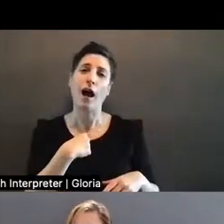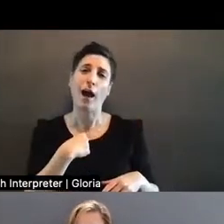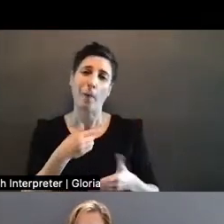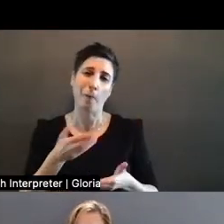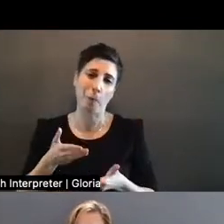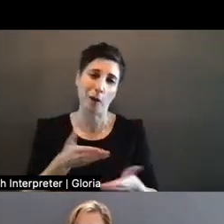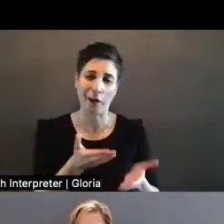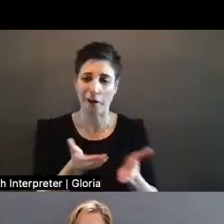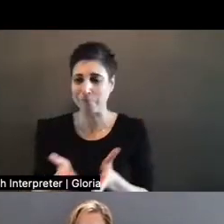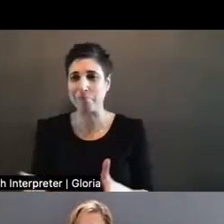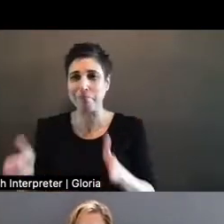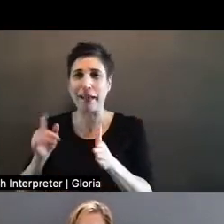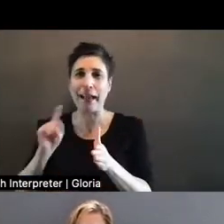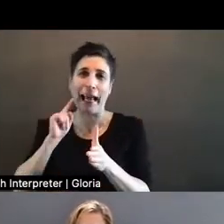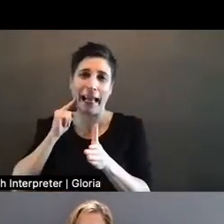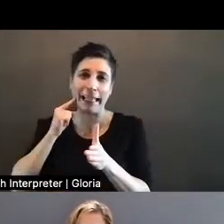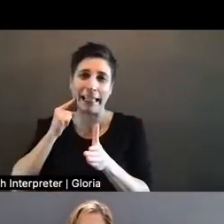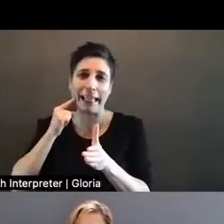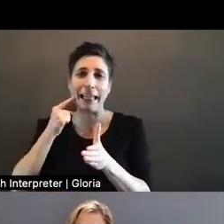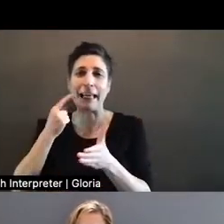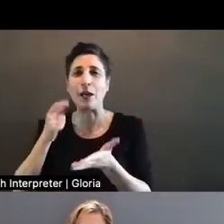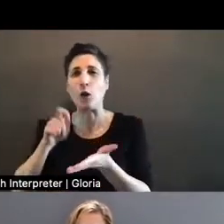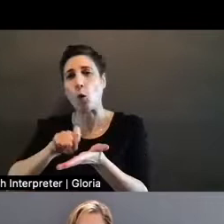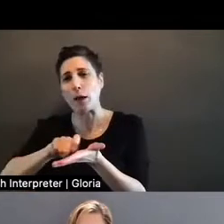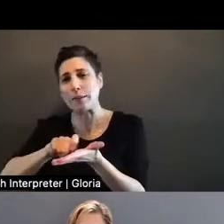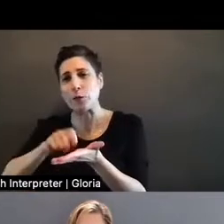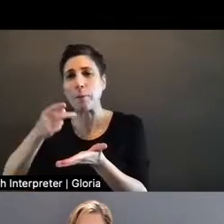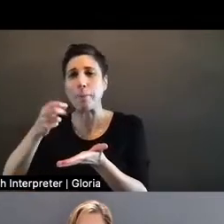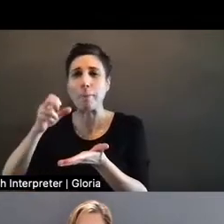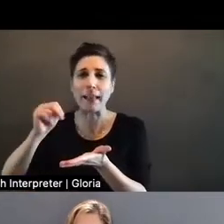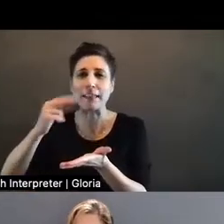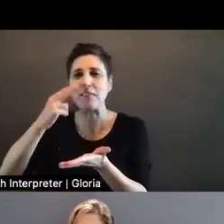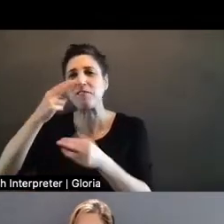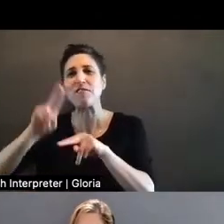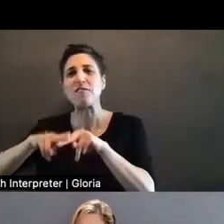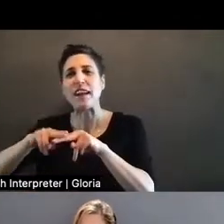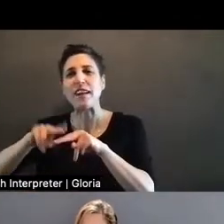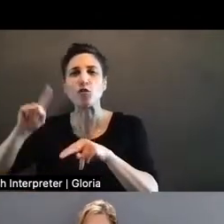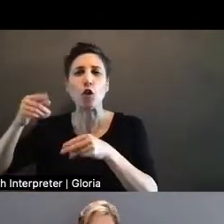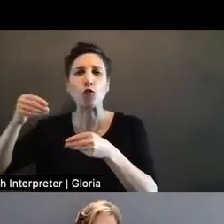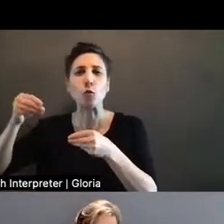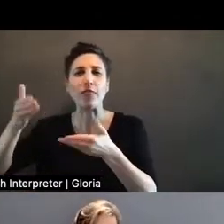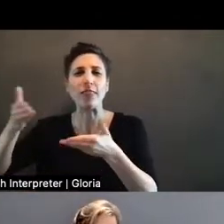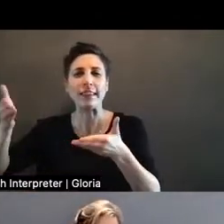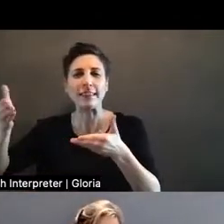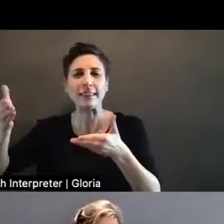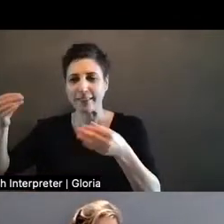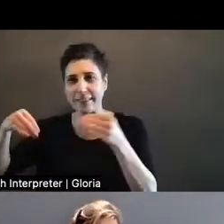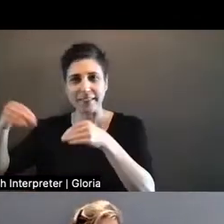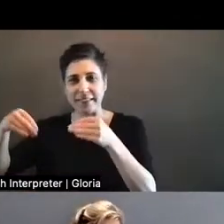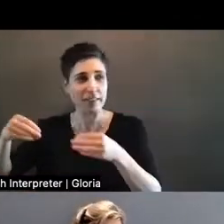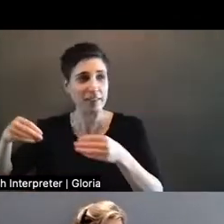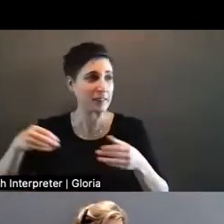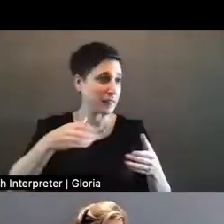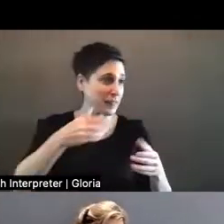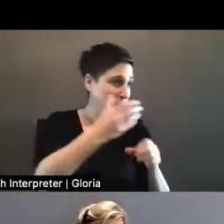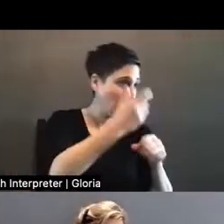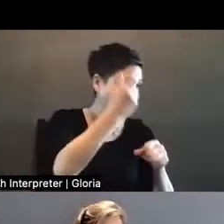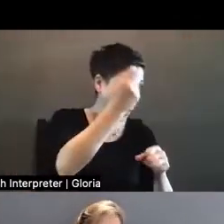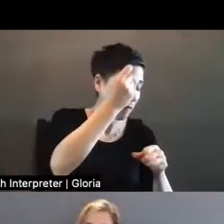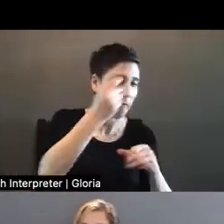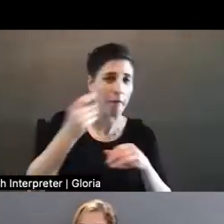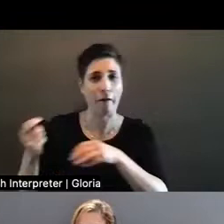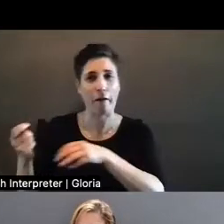with candy or erasers or pens or just little fun things and let the students pick from there. And then if